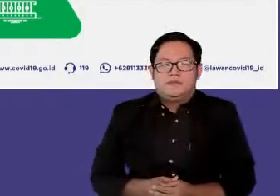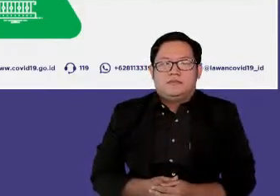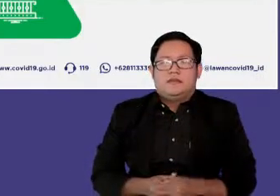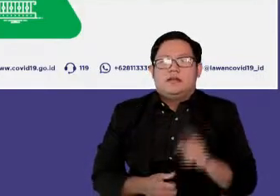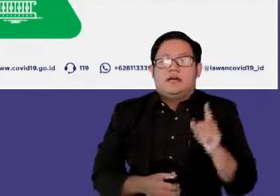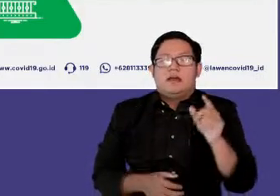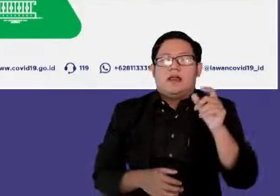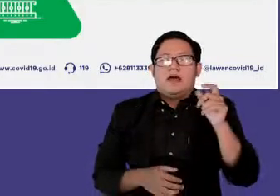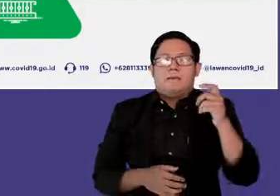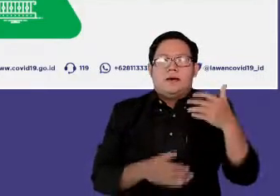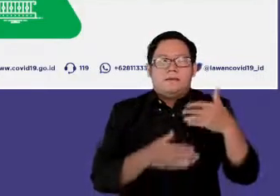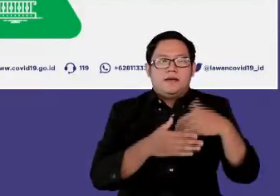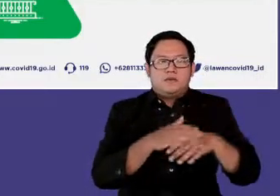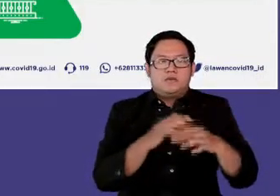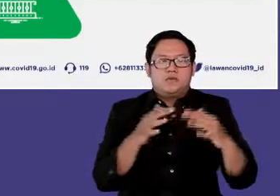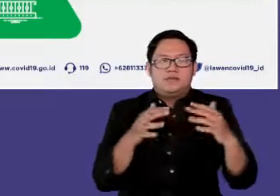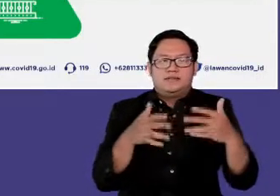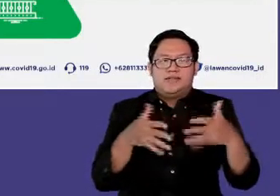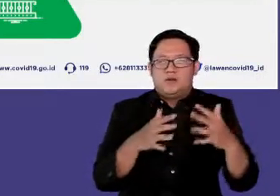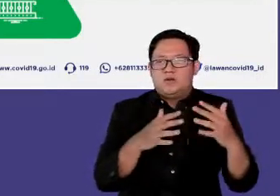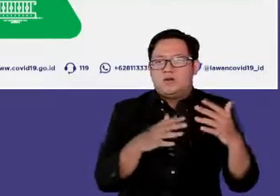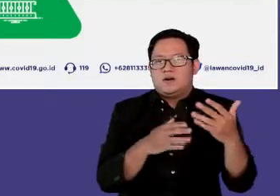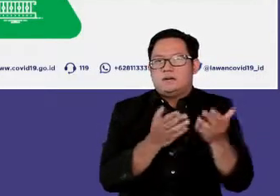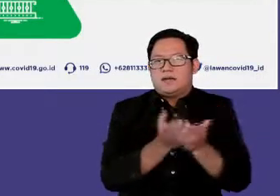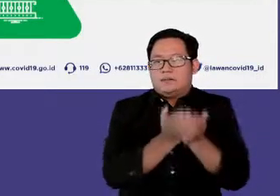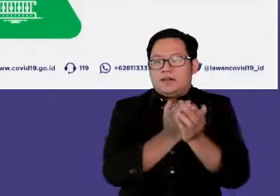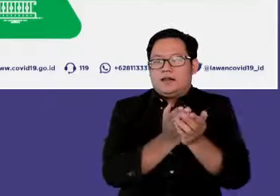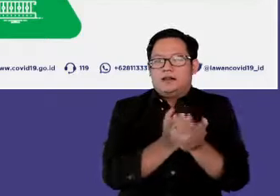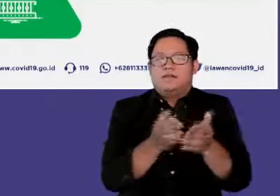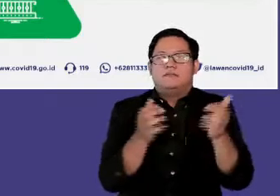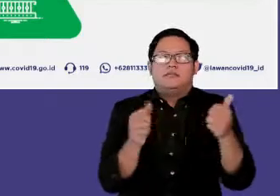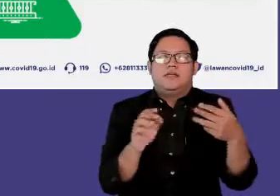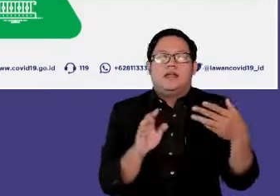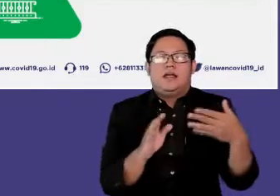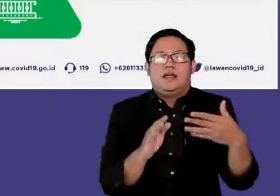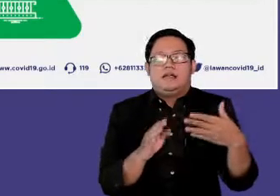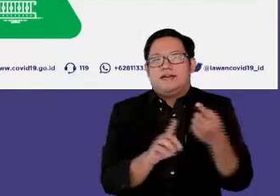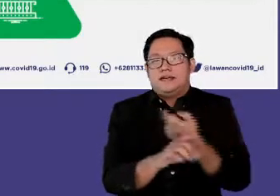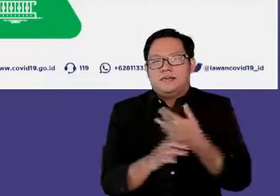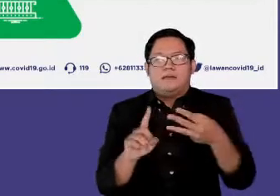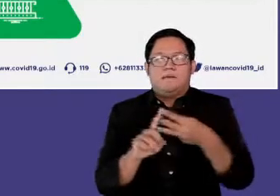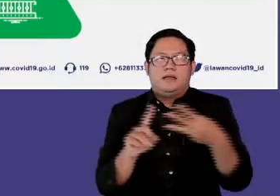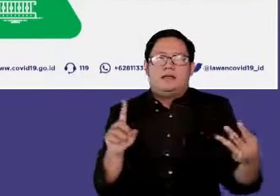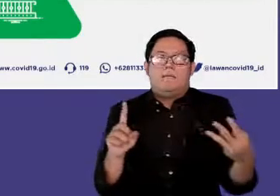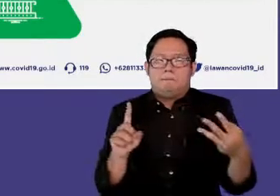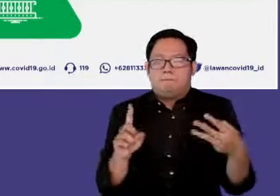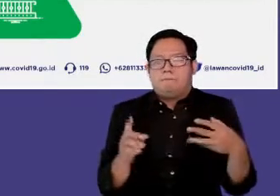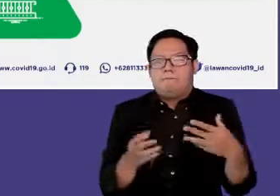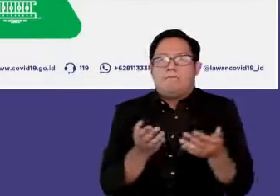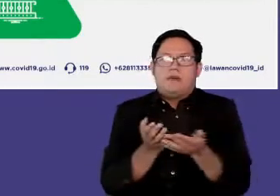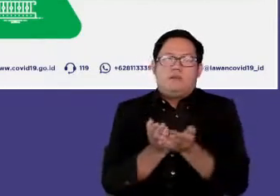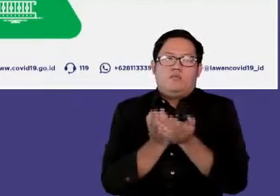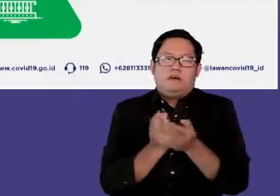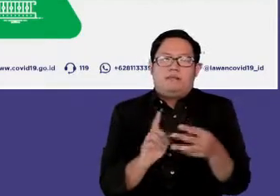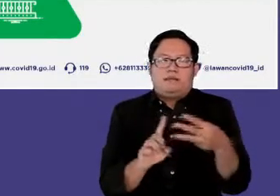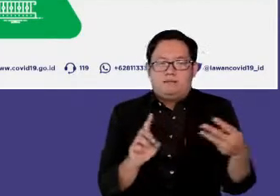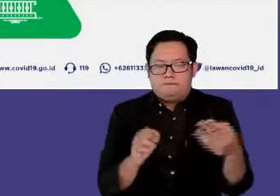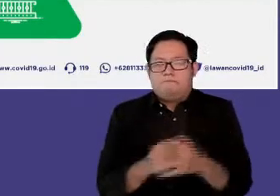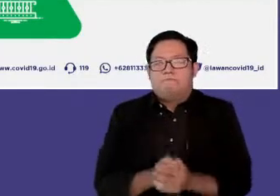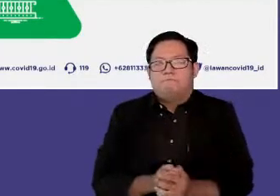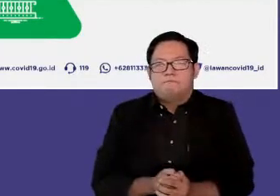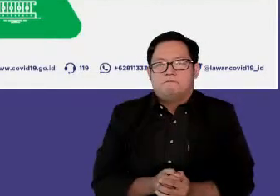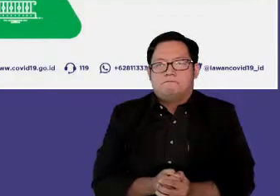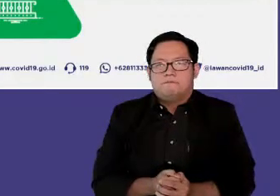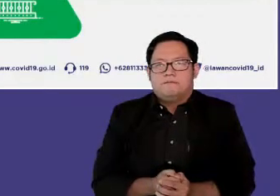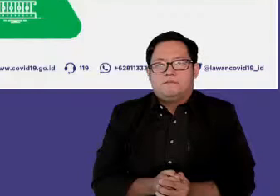in Riau Islands and Nunukan harbors in North Kalimantan, and land entry points only